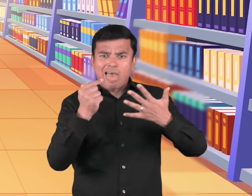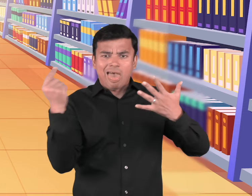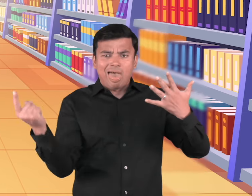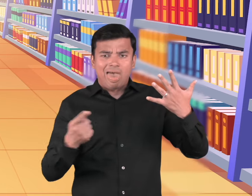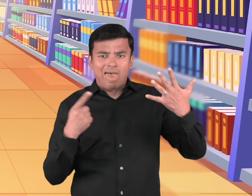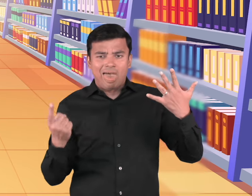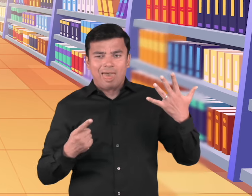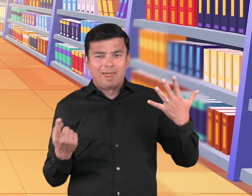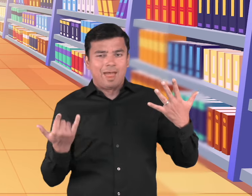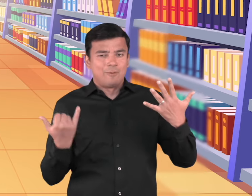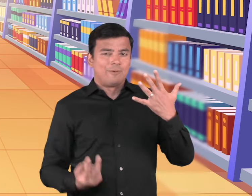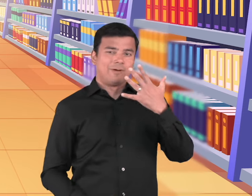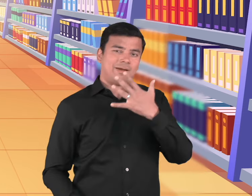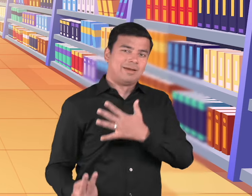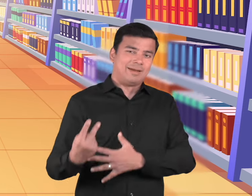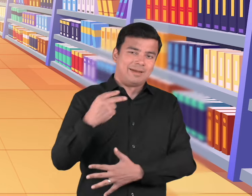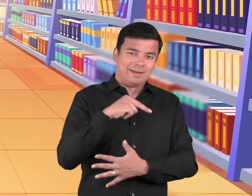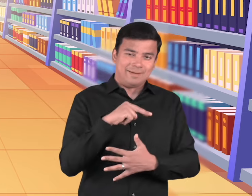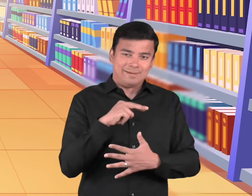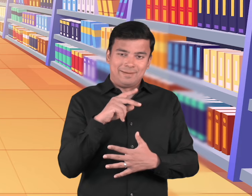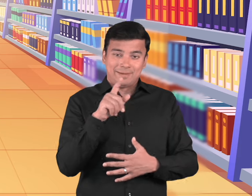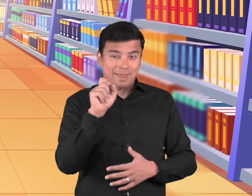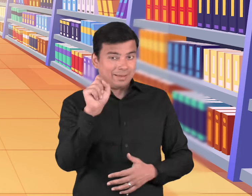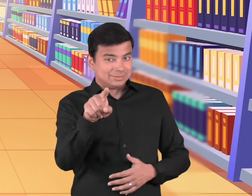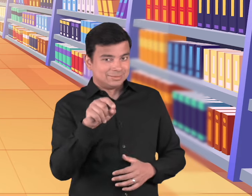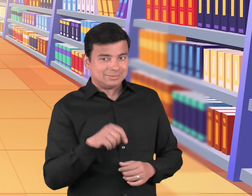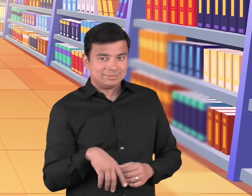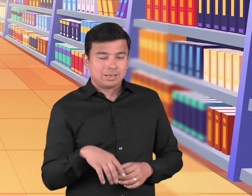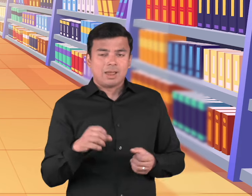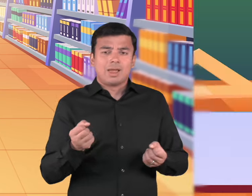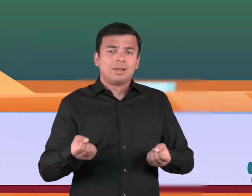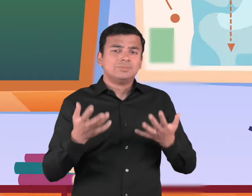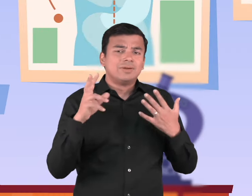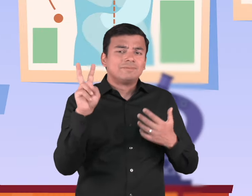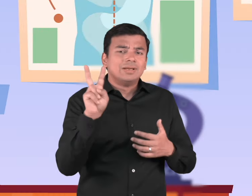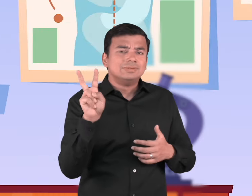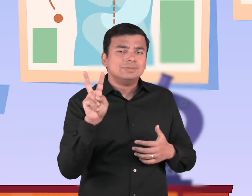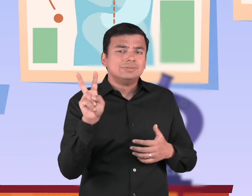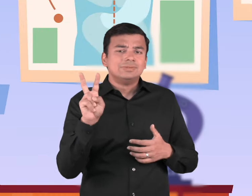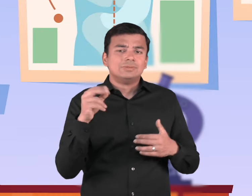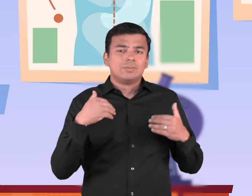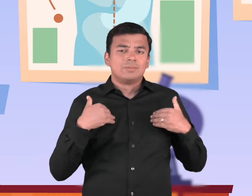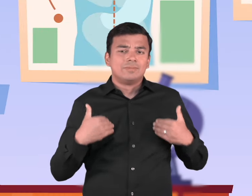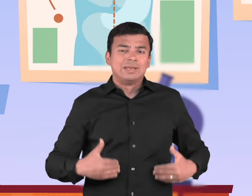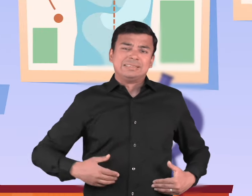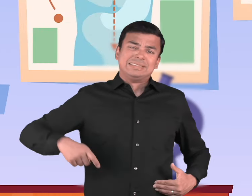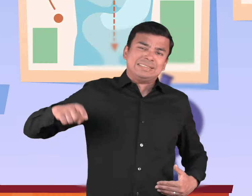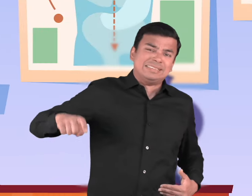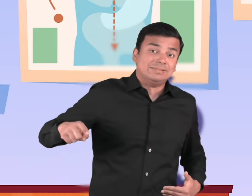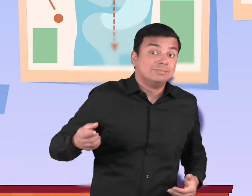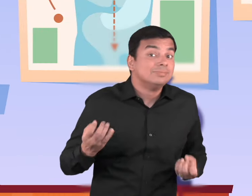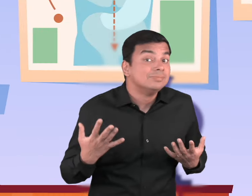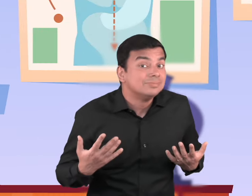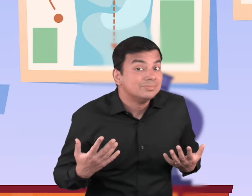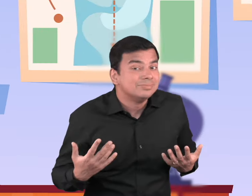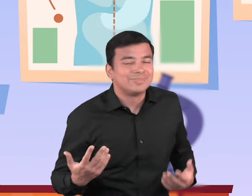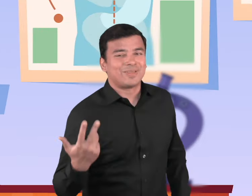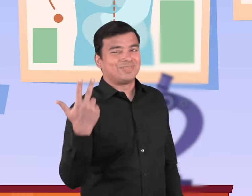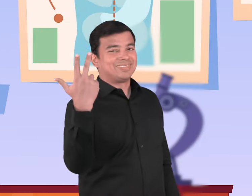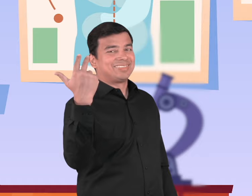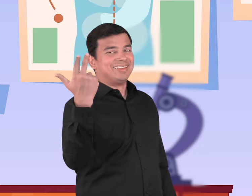of new information about vitamin and minerals let's review how many vitamins are essential to